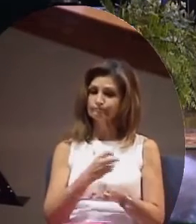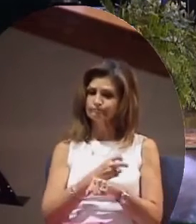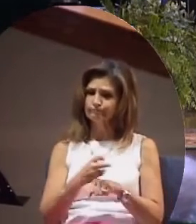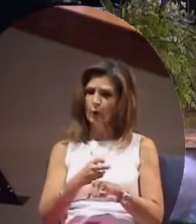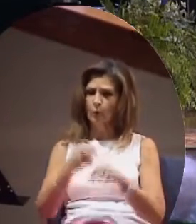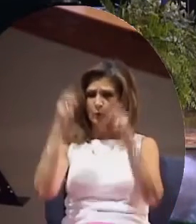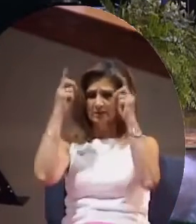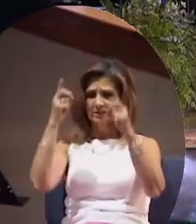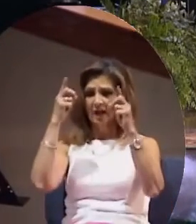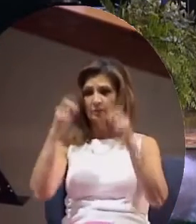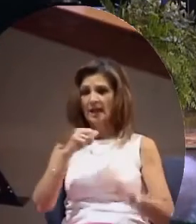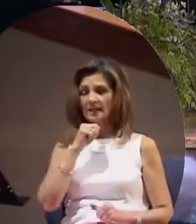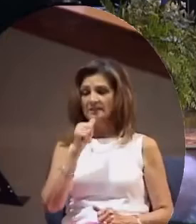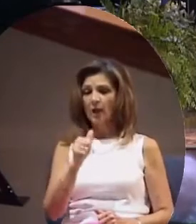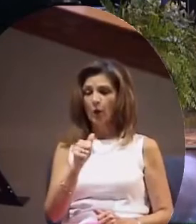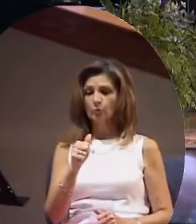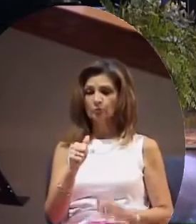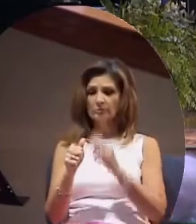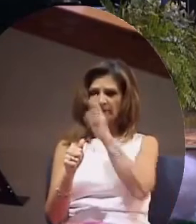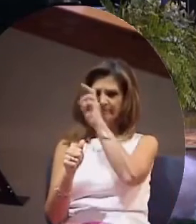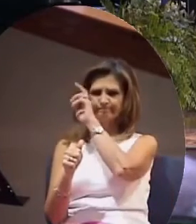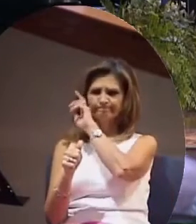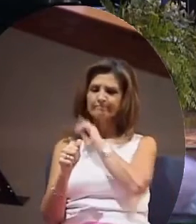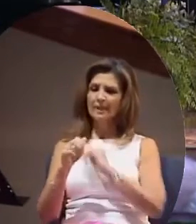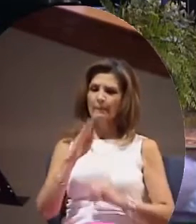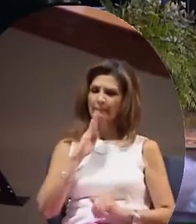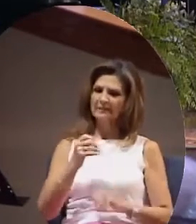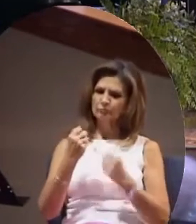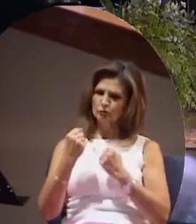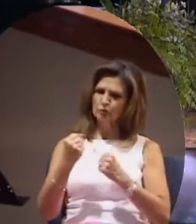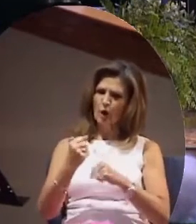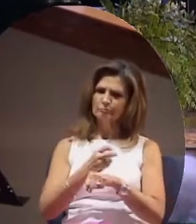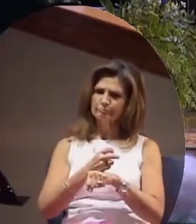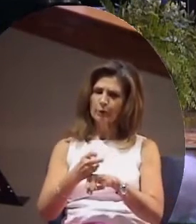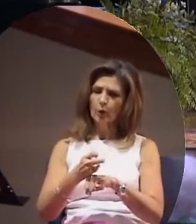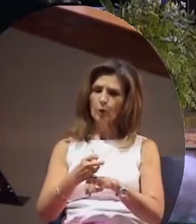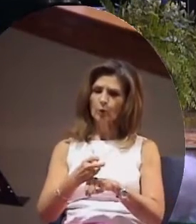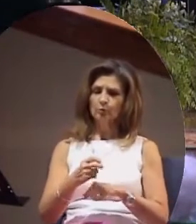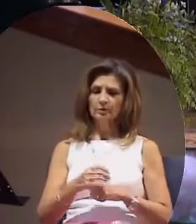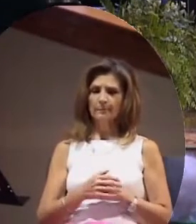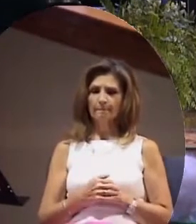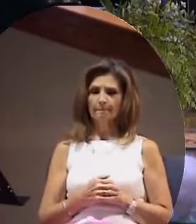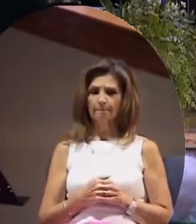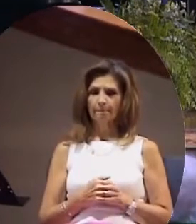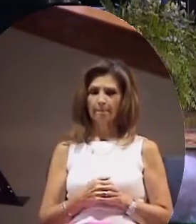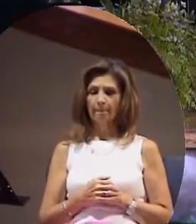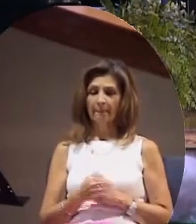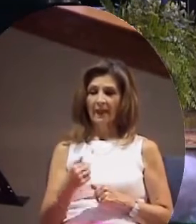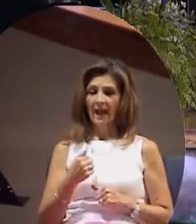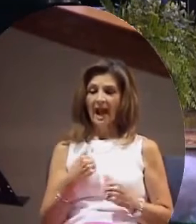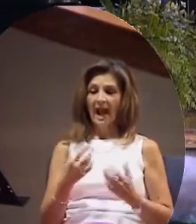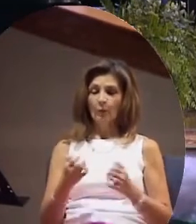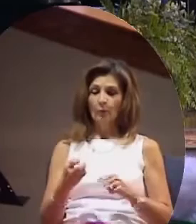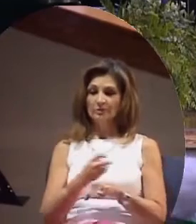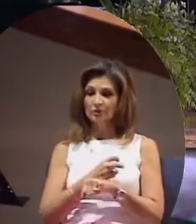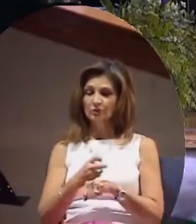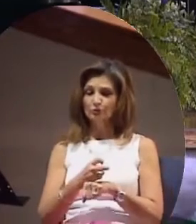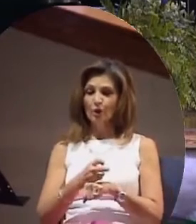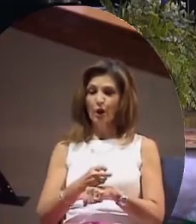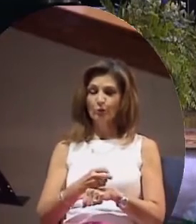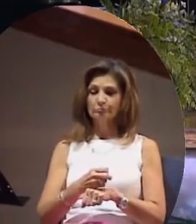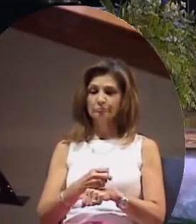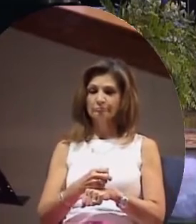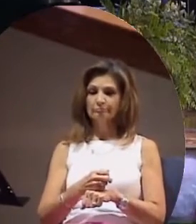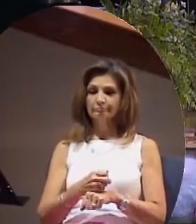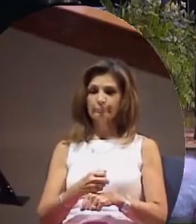be trying nothing. You don't know where. Be dogmatic if you work on me. I care about my wife's husband. Amen. I want a dogmatic doctor. And we